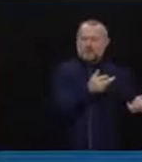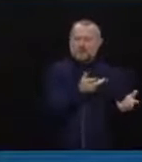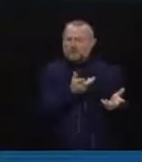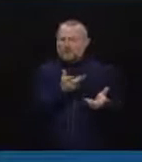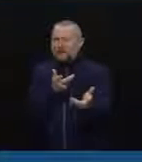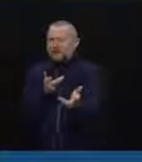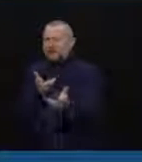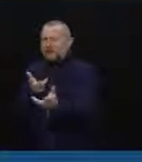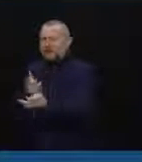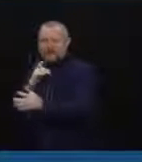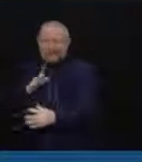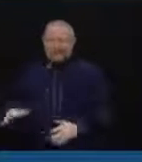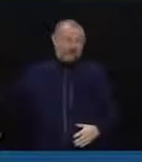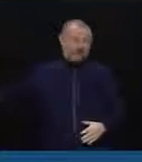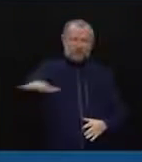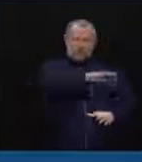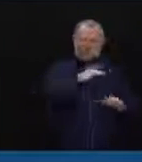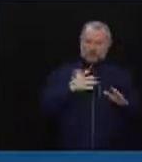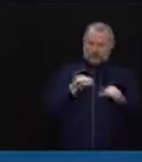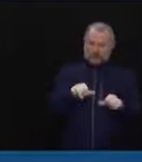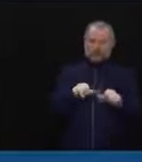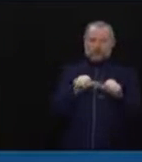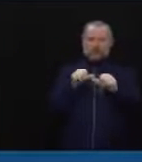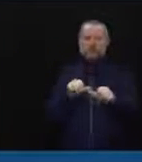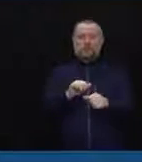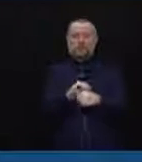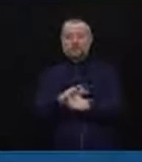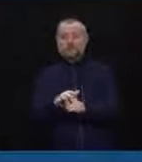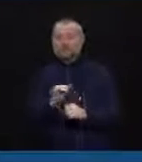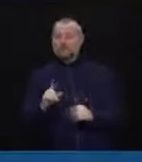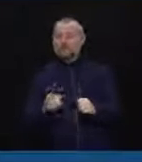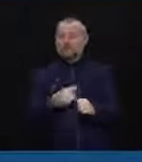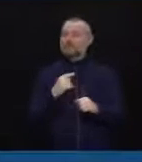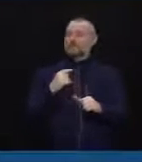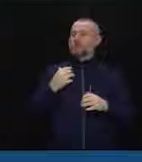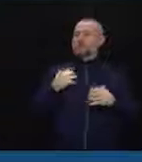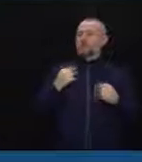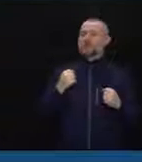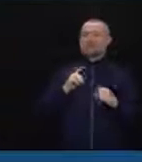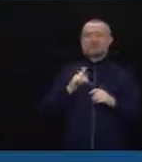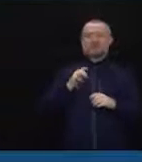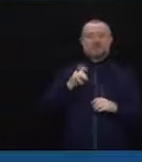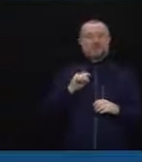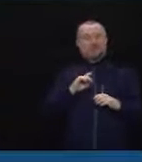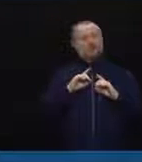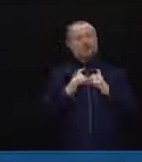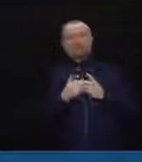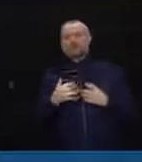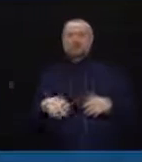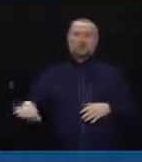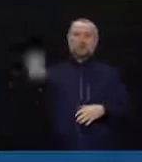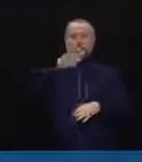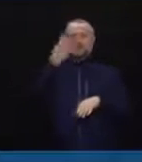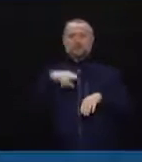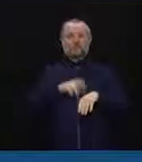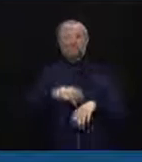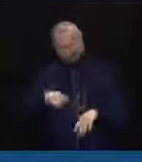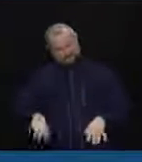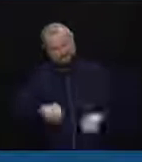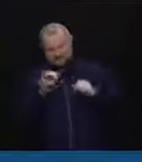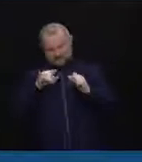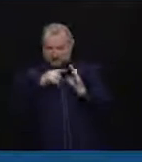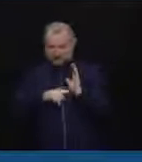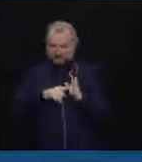department in the nation to have this sort of gathering. And it was aimed not only at the clinical care community, but